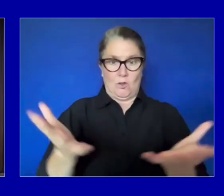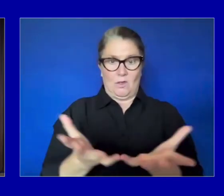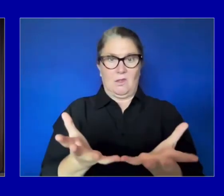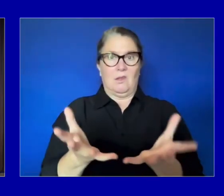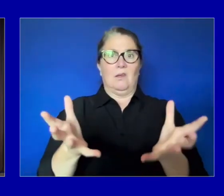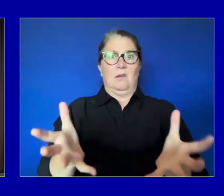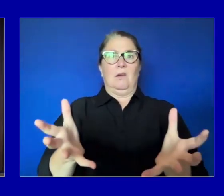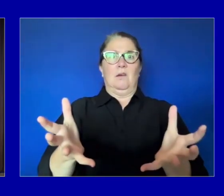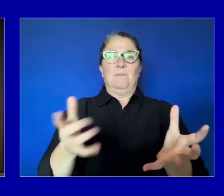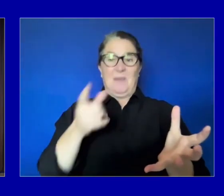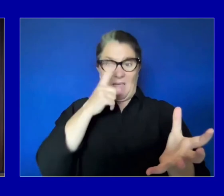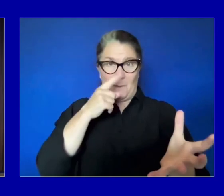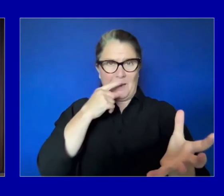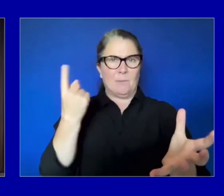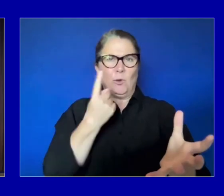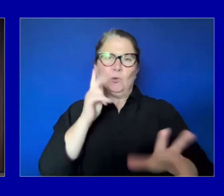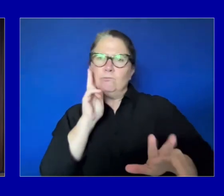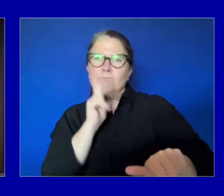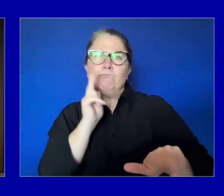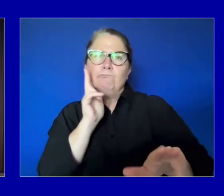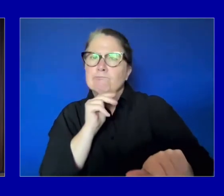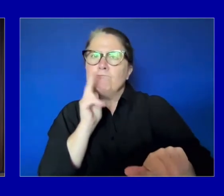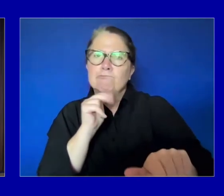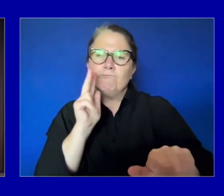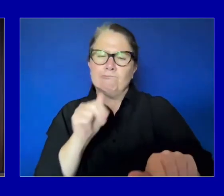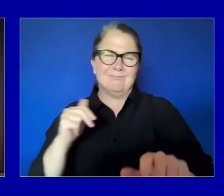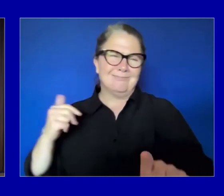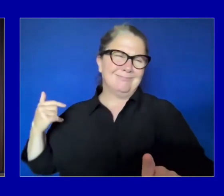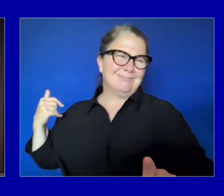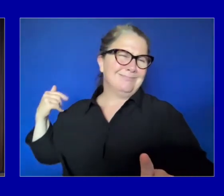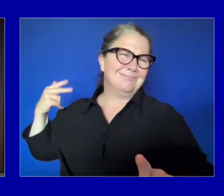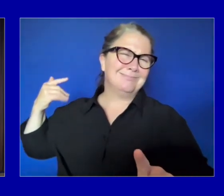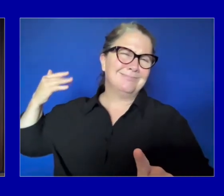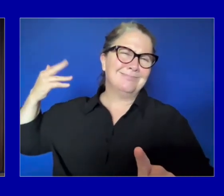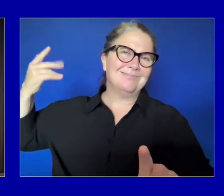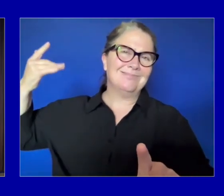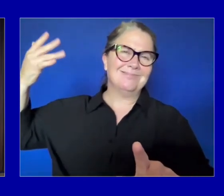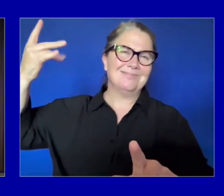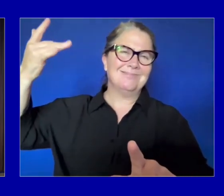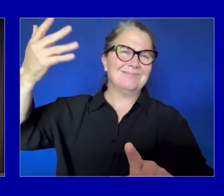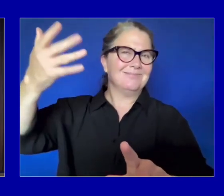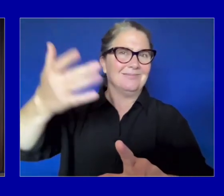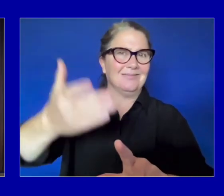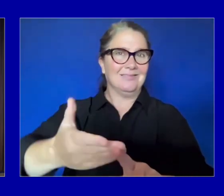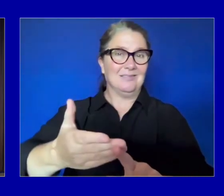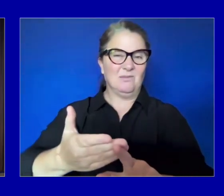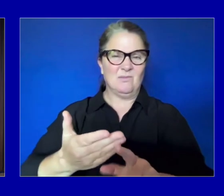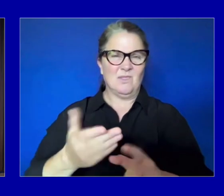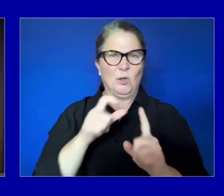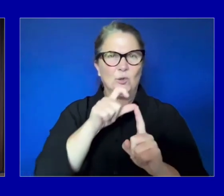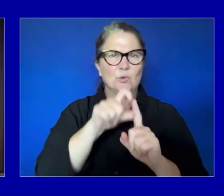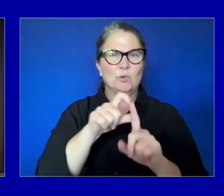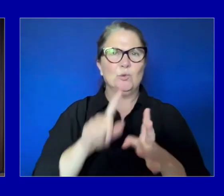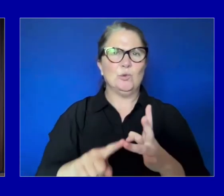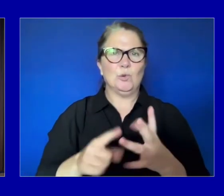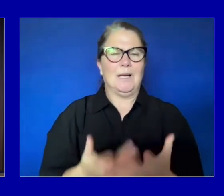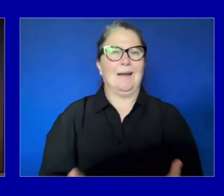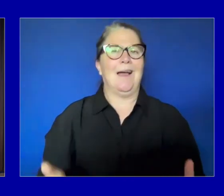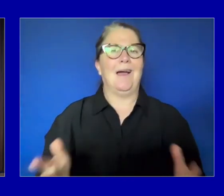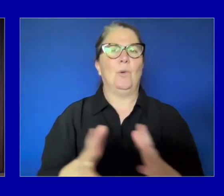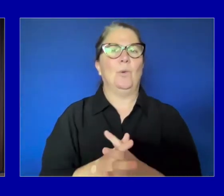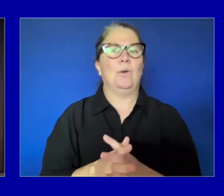mother earth for so long? How do we do that? Um, and you know, we, there are people